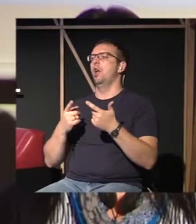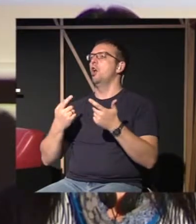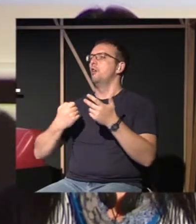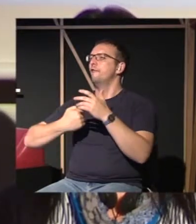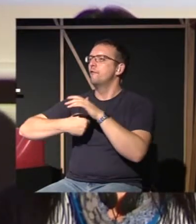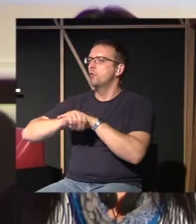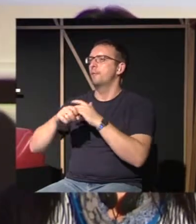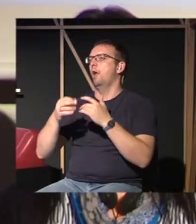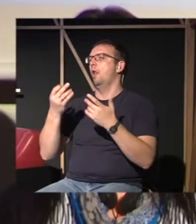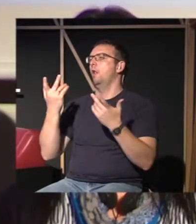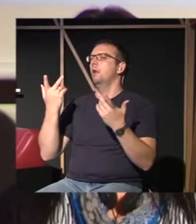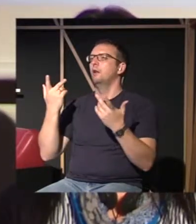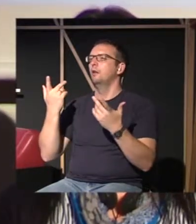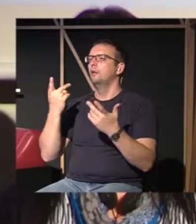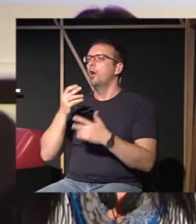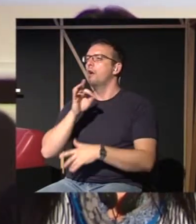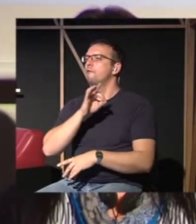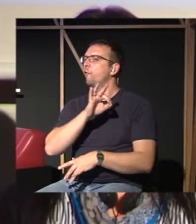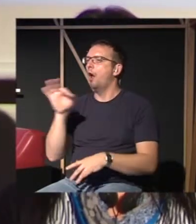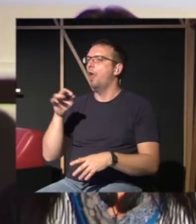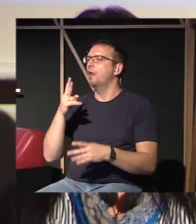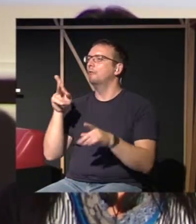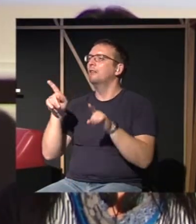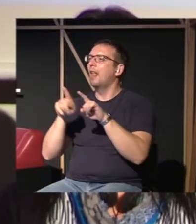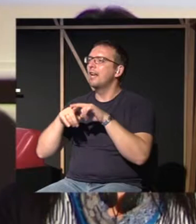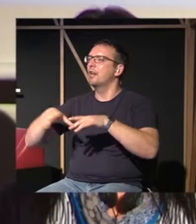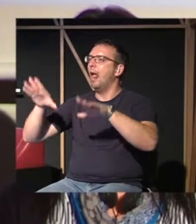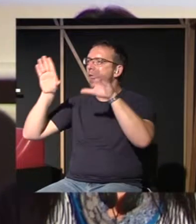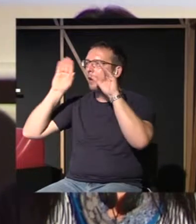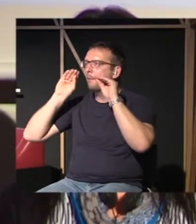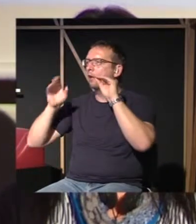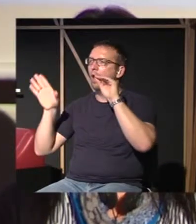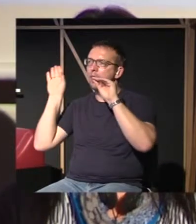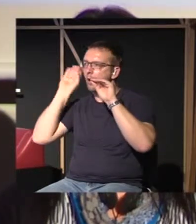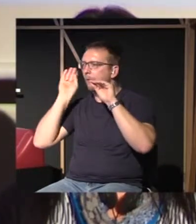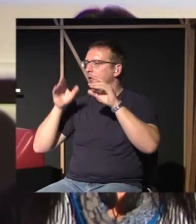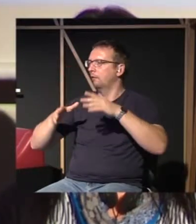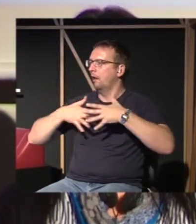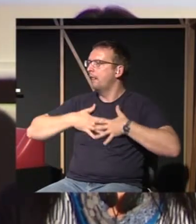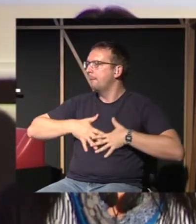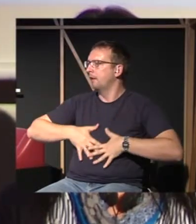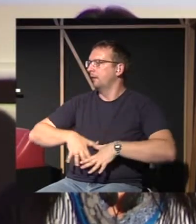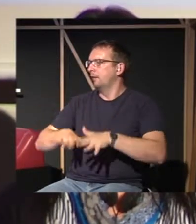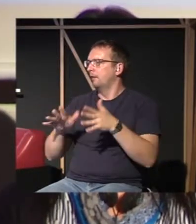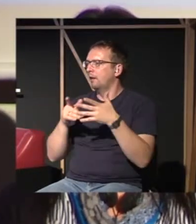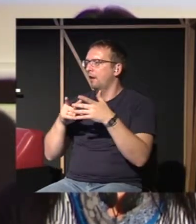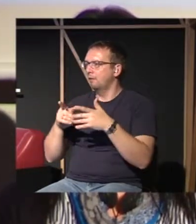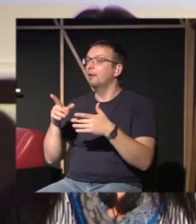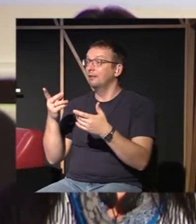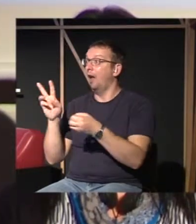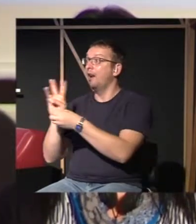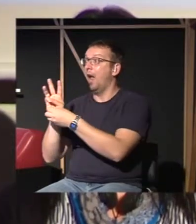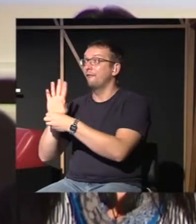for. So I think it fulfills the objectives in every way.